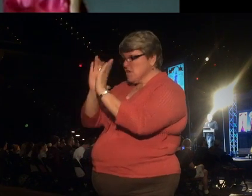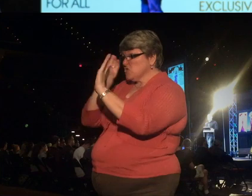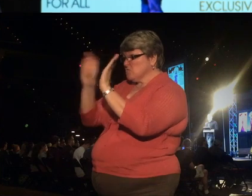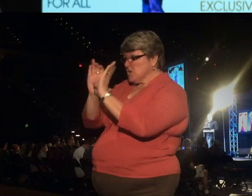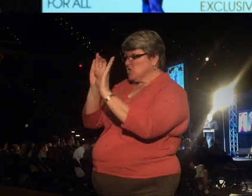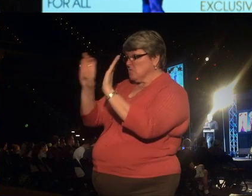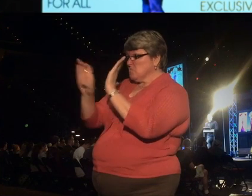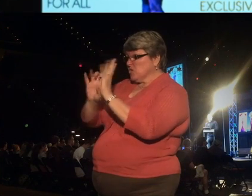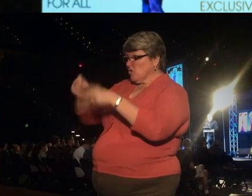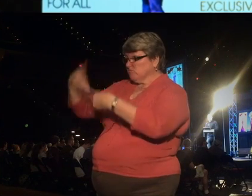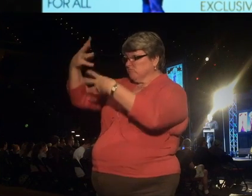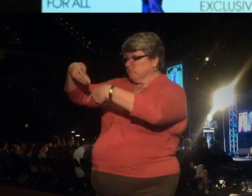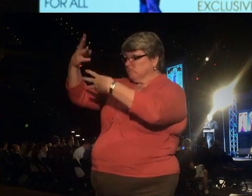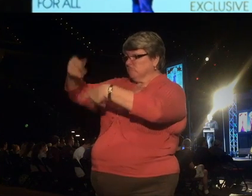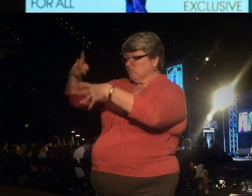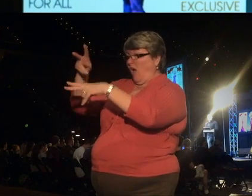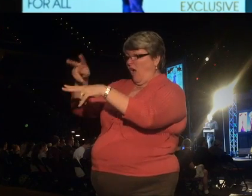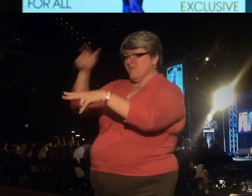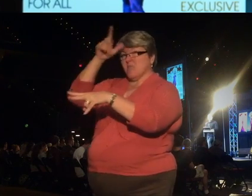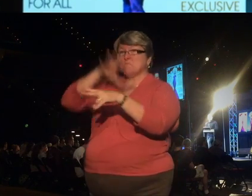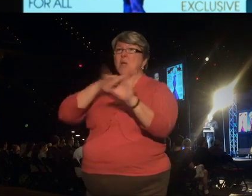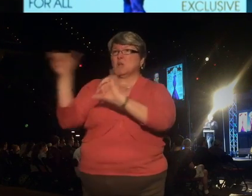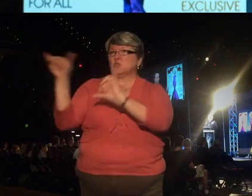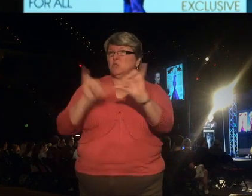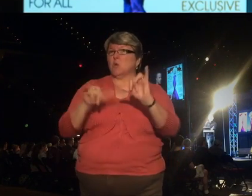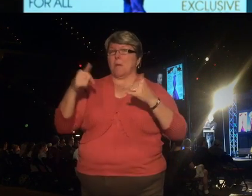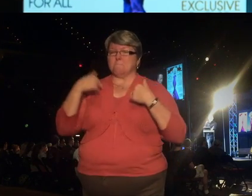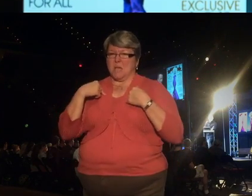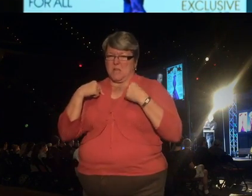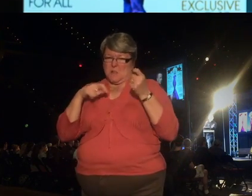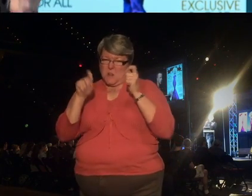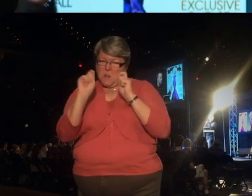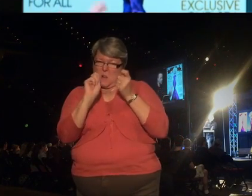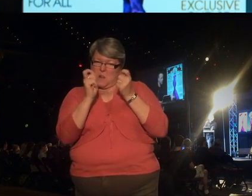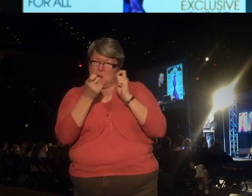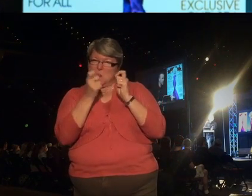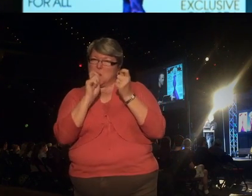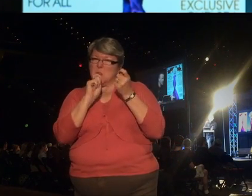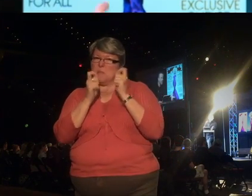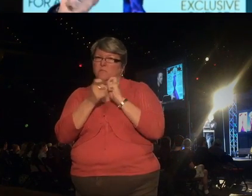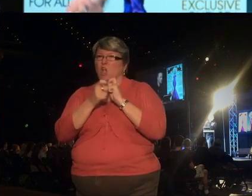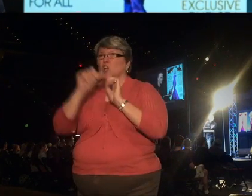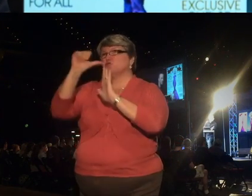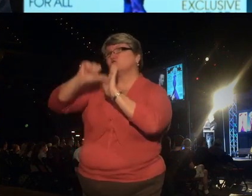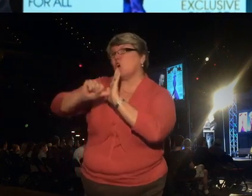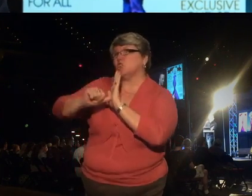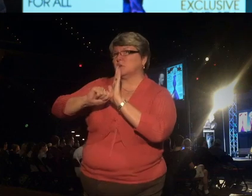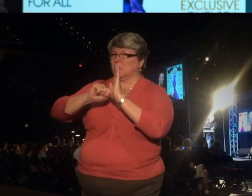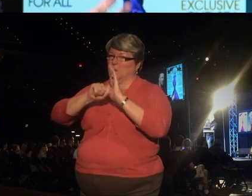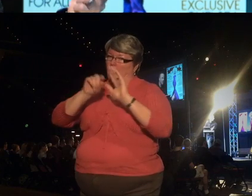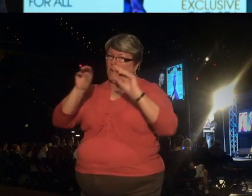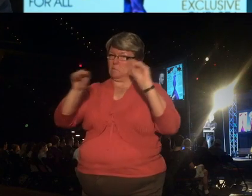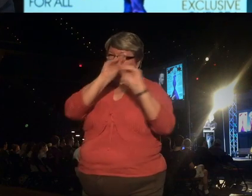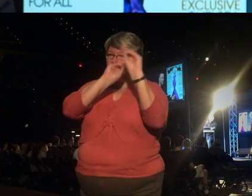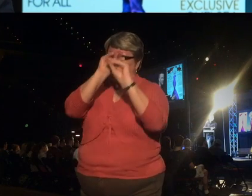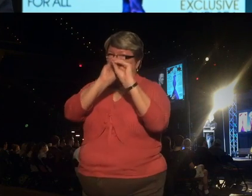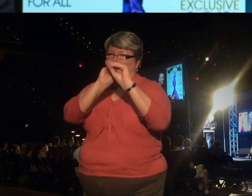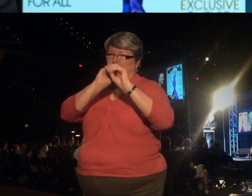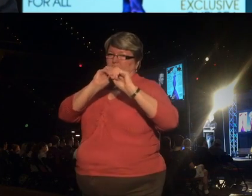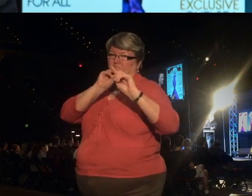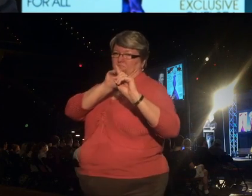on your Instagram or whatever websites you go to, and the men too, have all been chemically or surgically or digitally